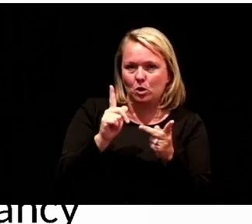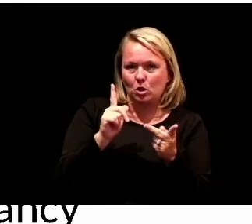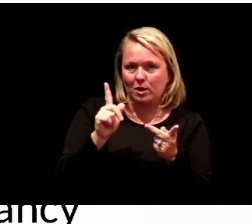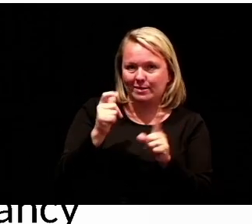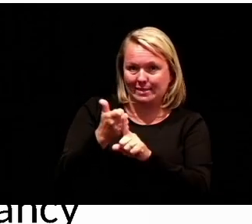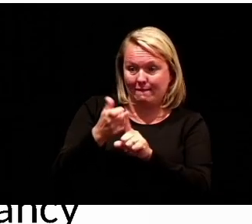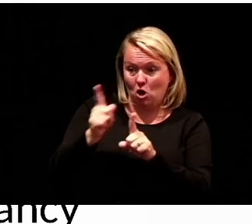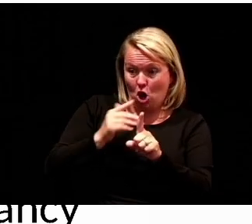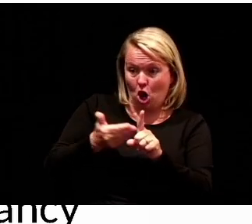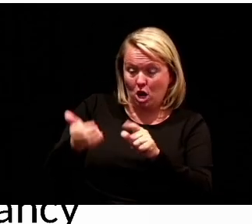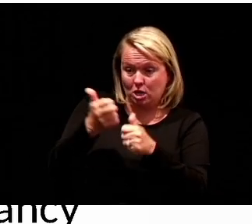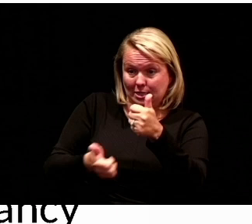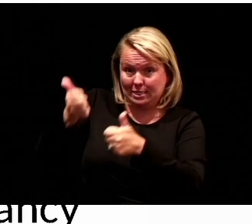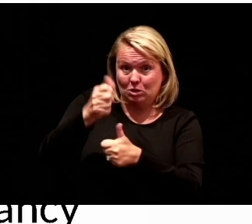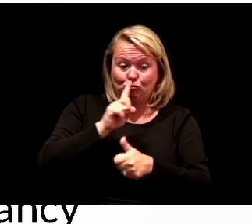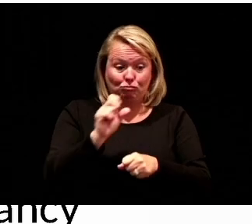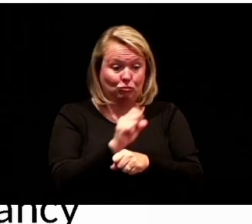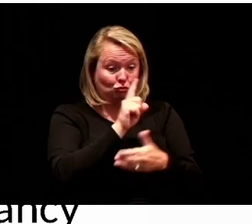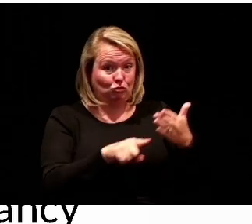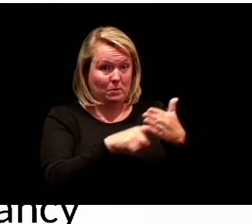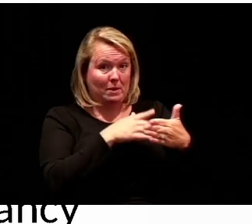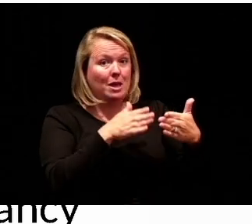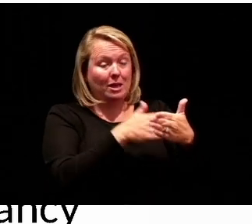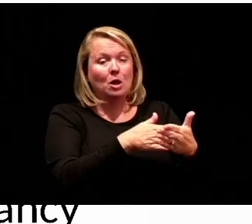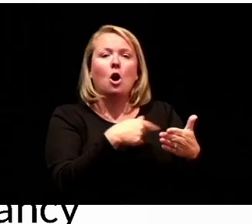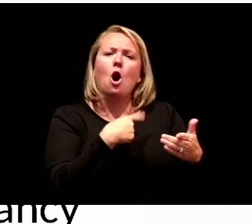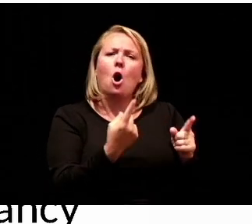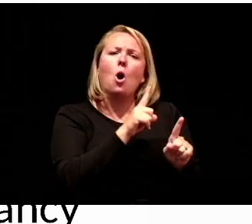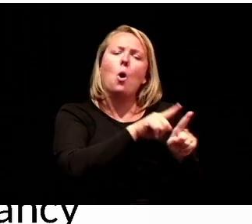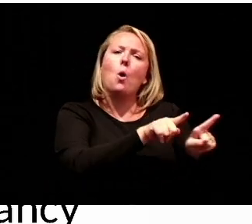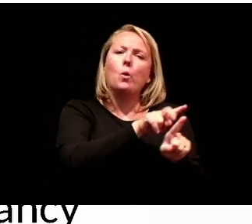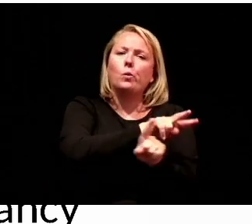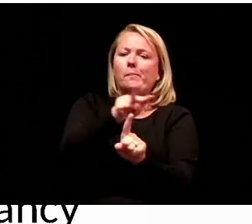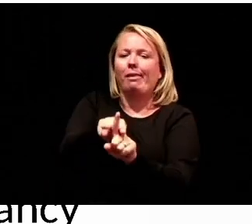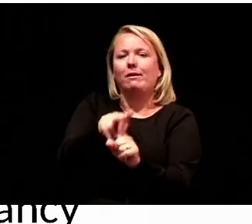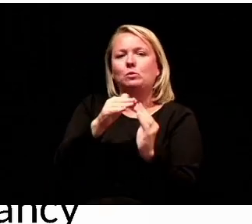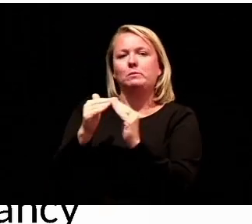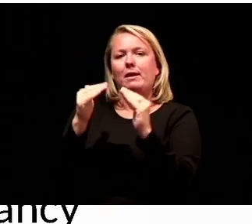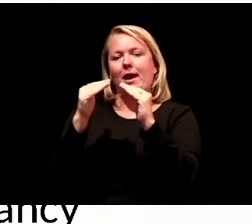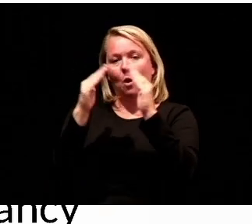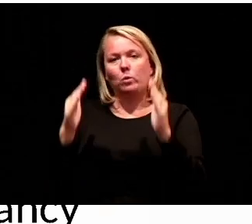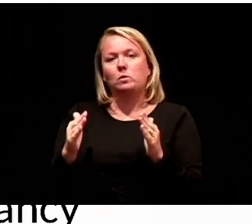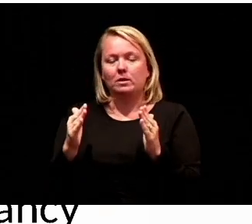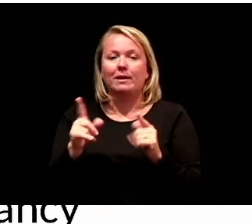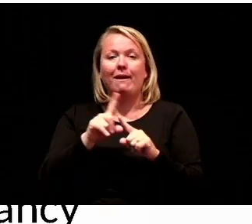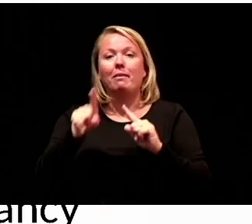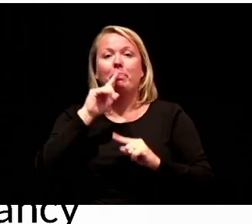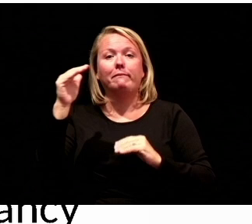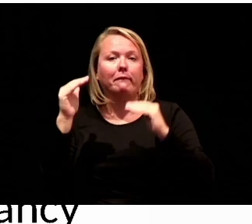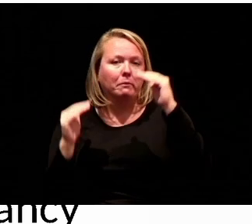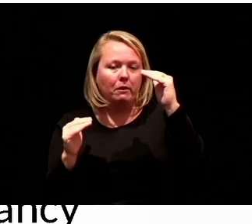Survey information. We use local, state, and national research institutes. Having a great partnership with a